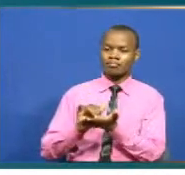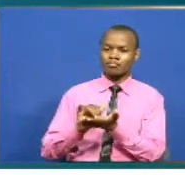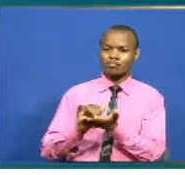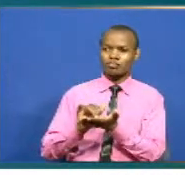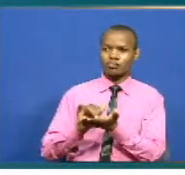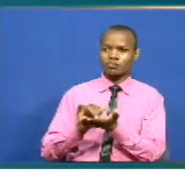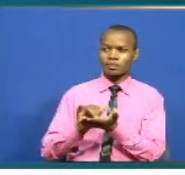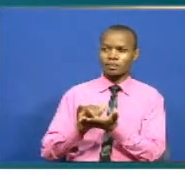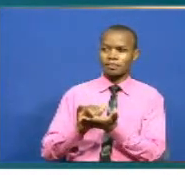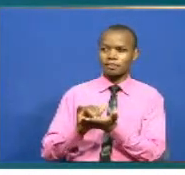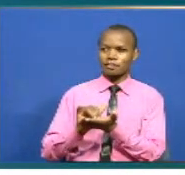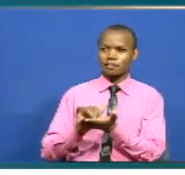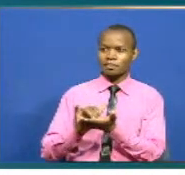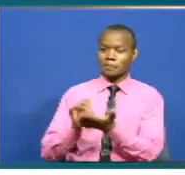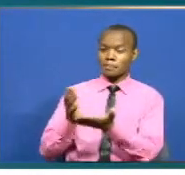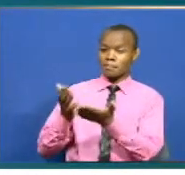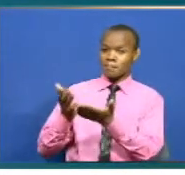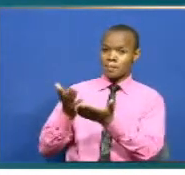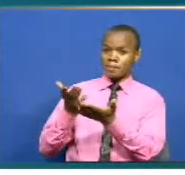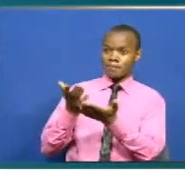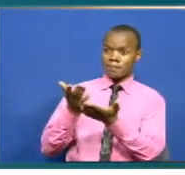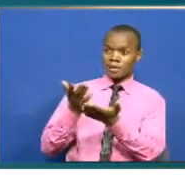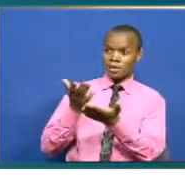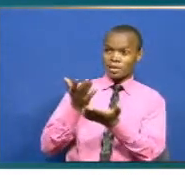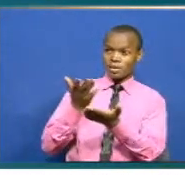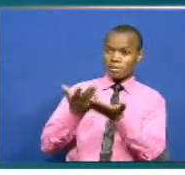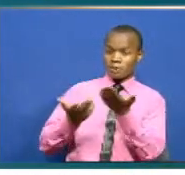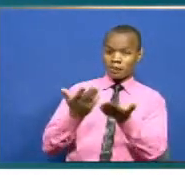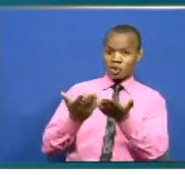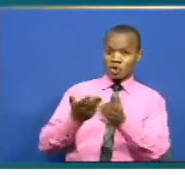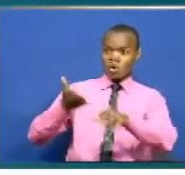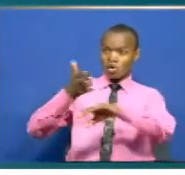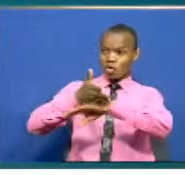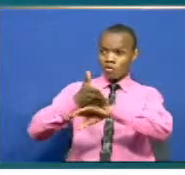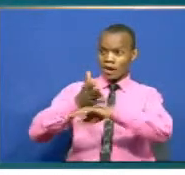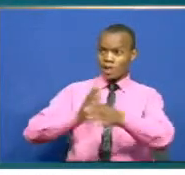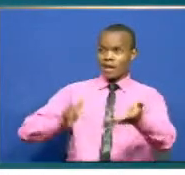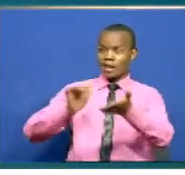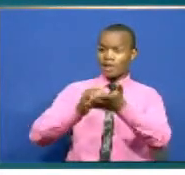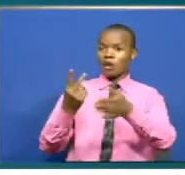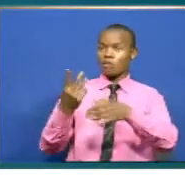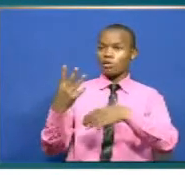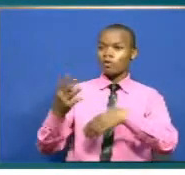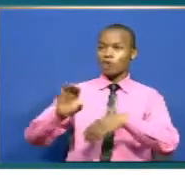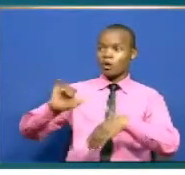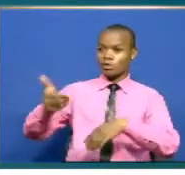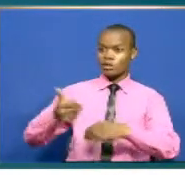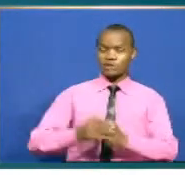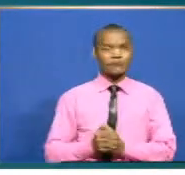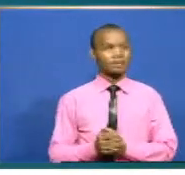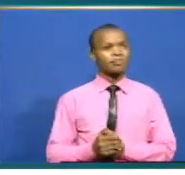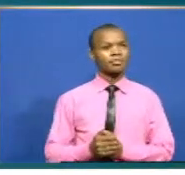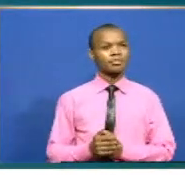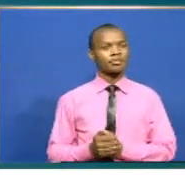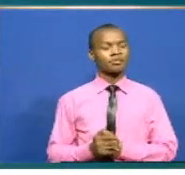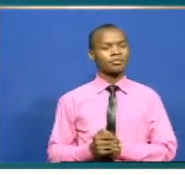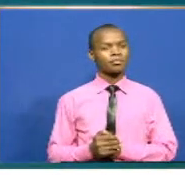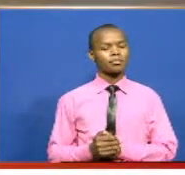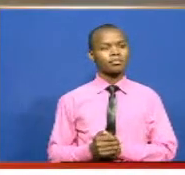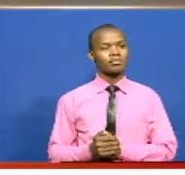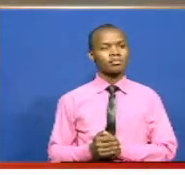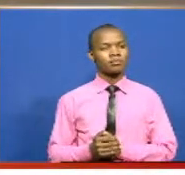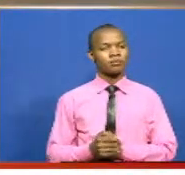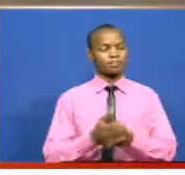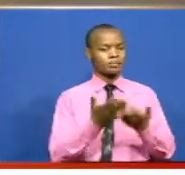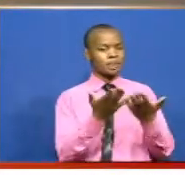by far more than the threshold that is the 24 counties. Mm-hmm. Mm-hmm. If you look at the